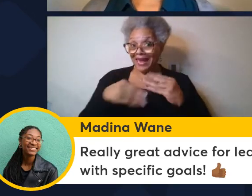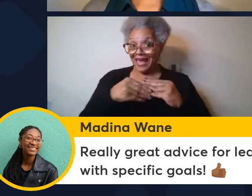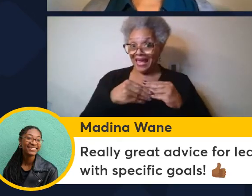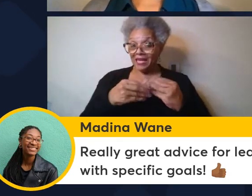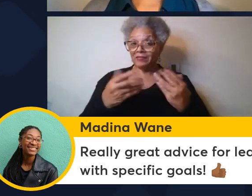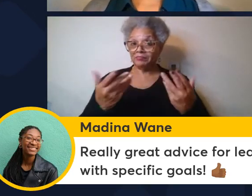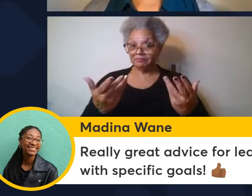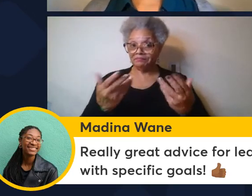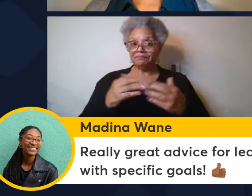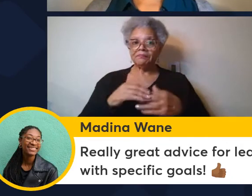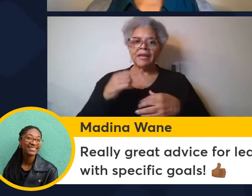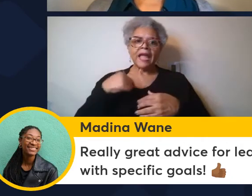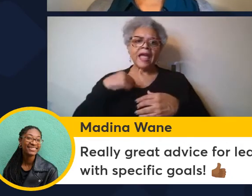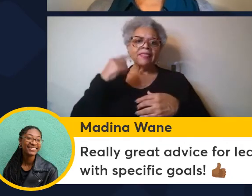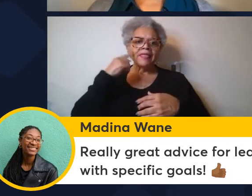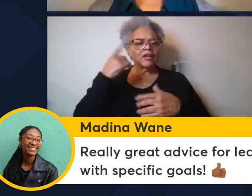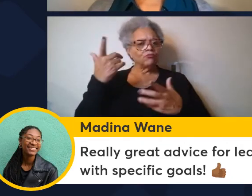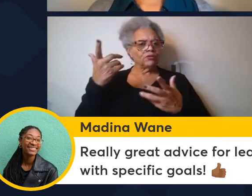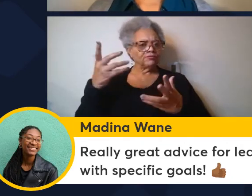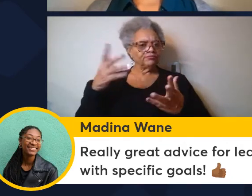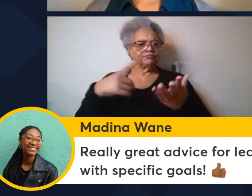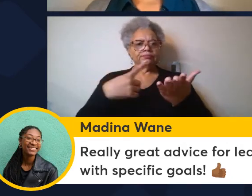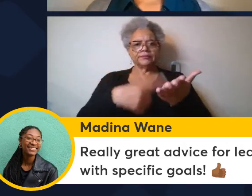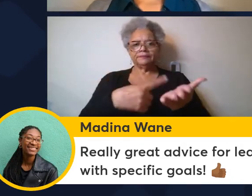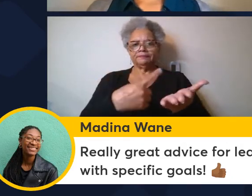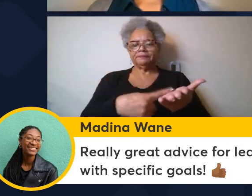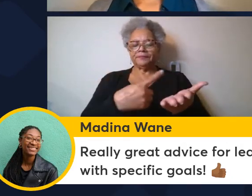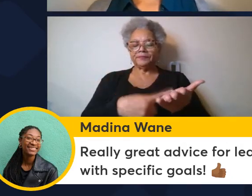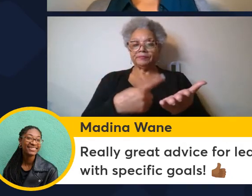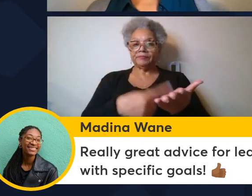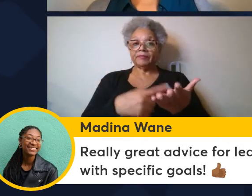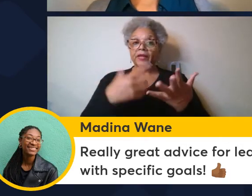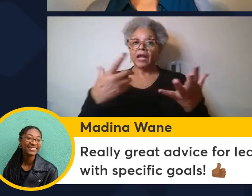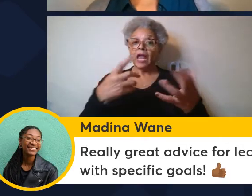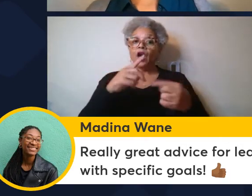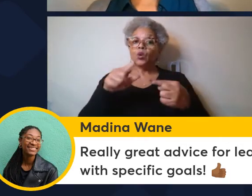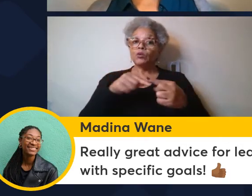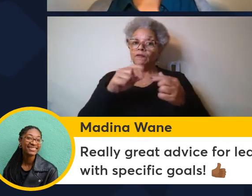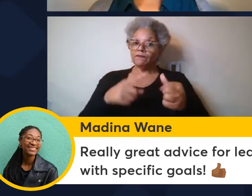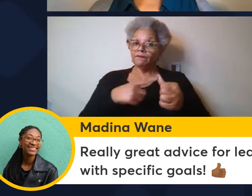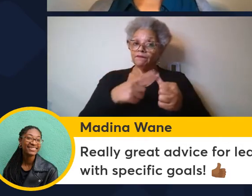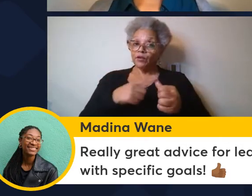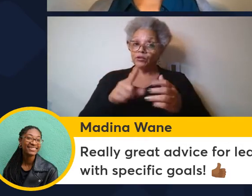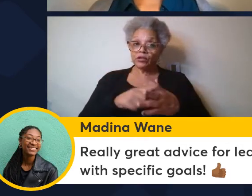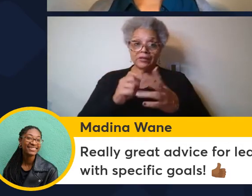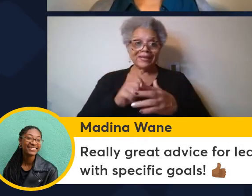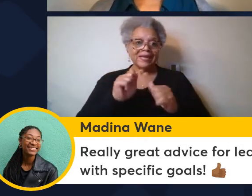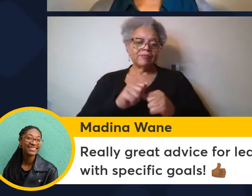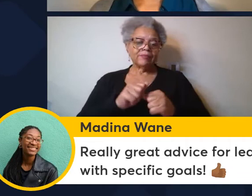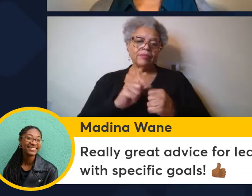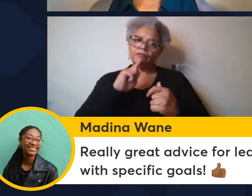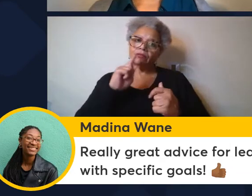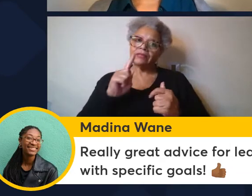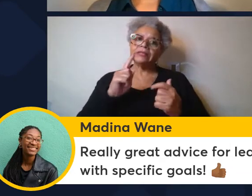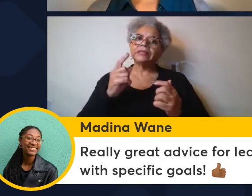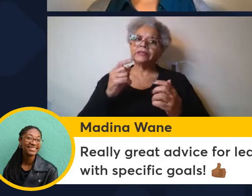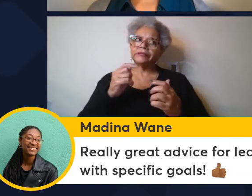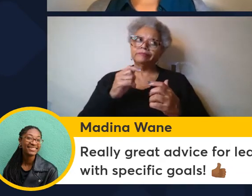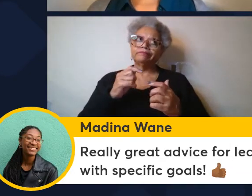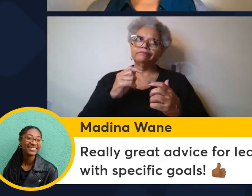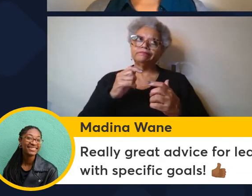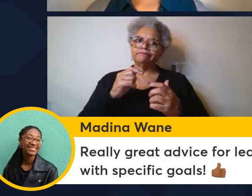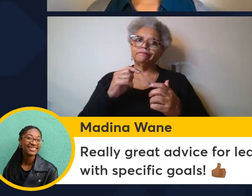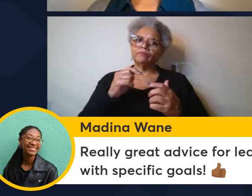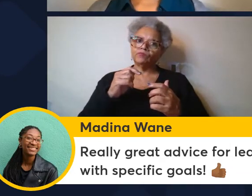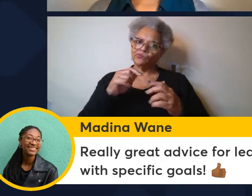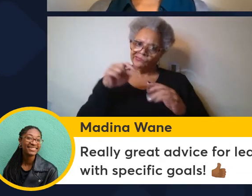think, we've talked a lot about when you're first starting, there can be a pretty steep learning curve. And so for